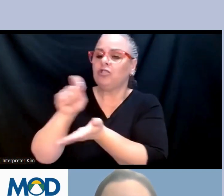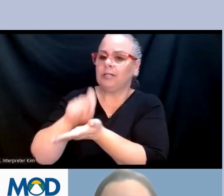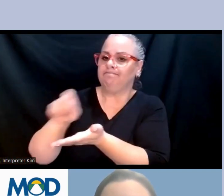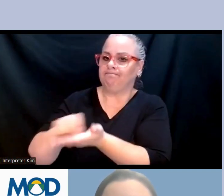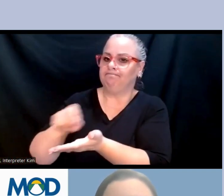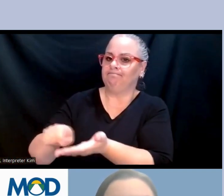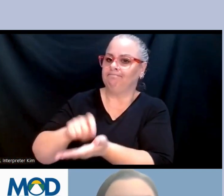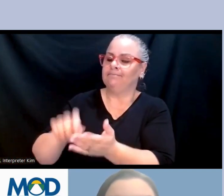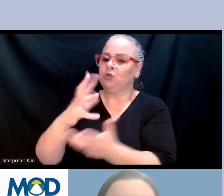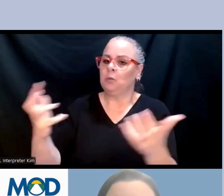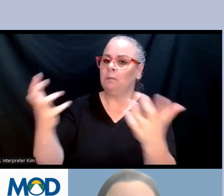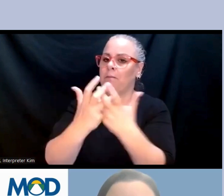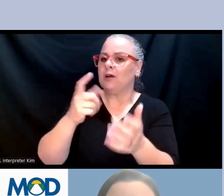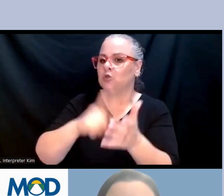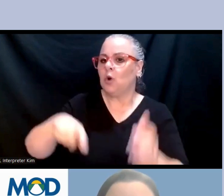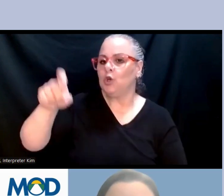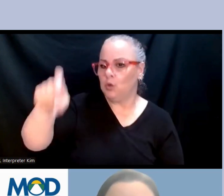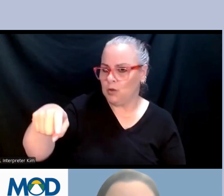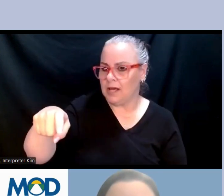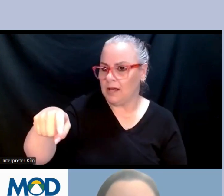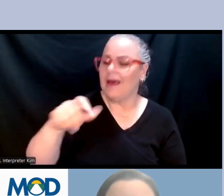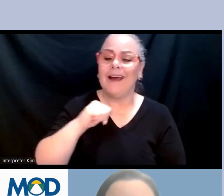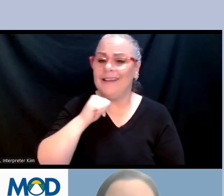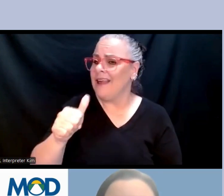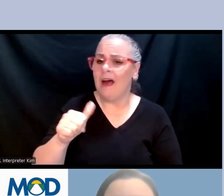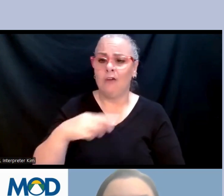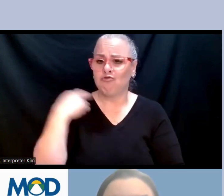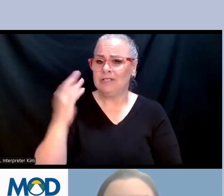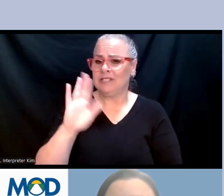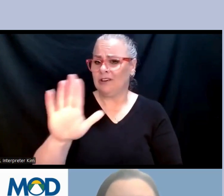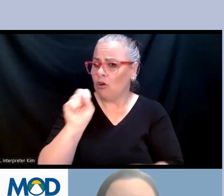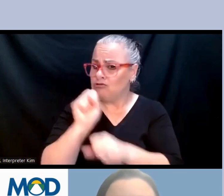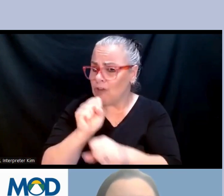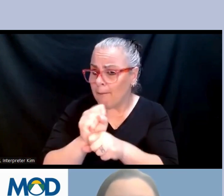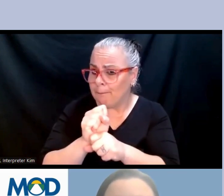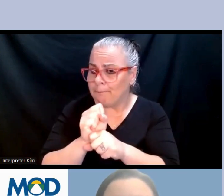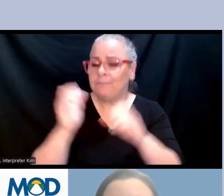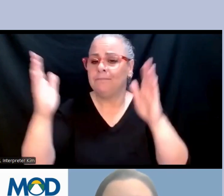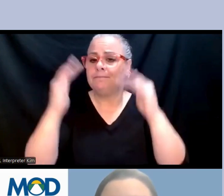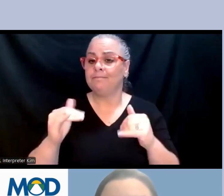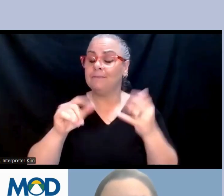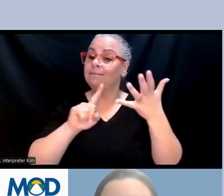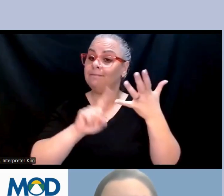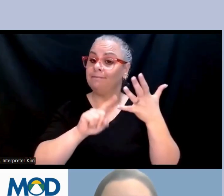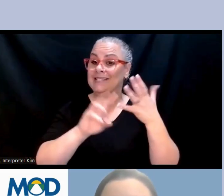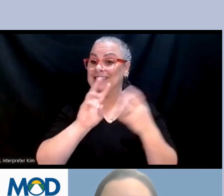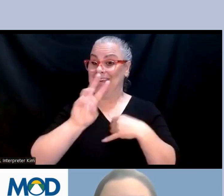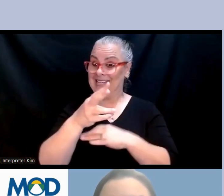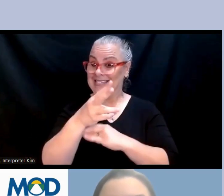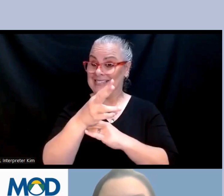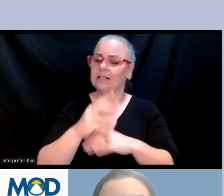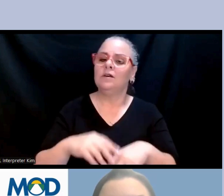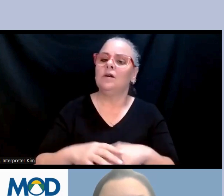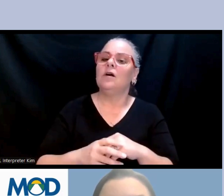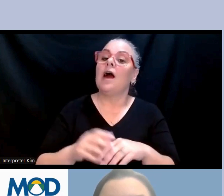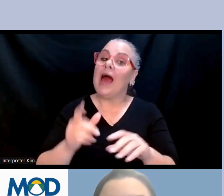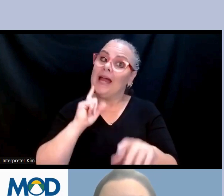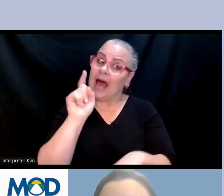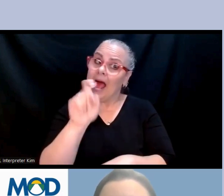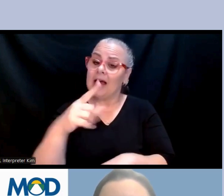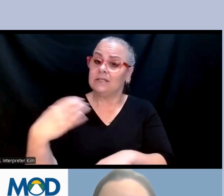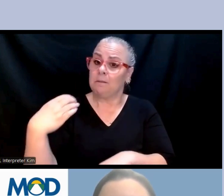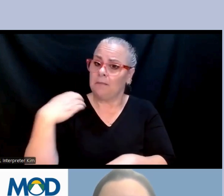functional limitations without risking your job. And 6, request a timely response from your employer